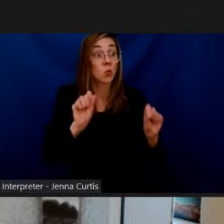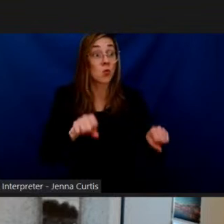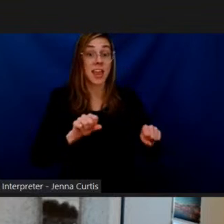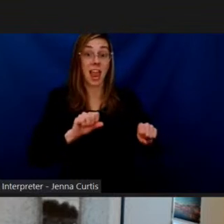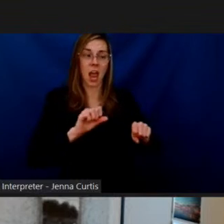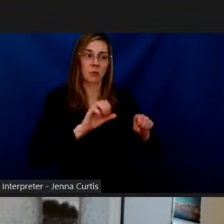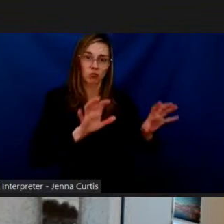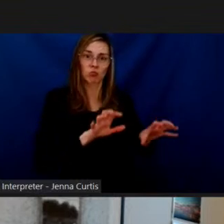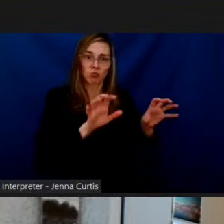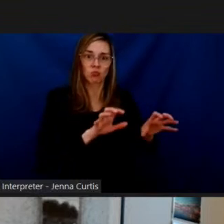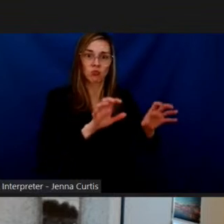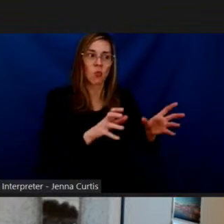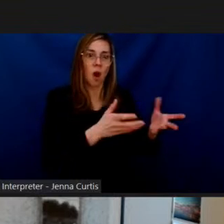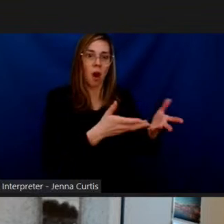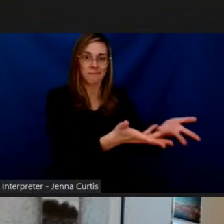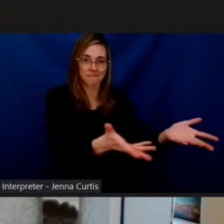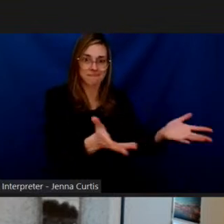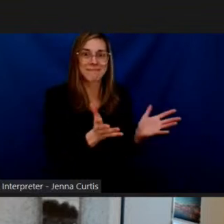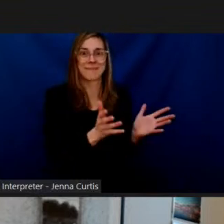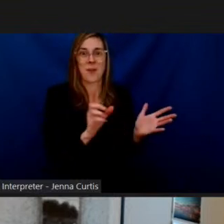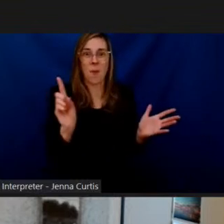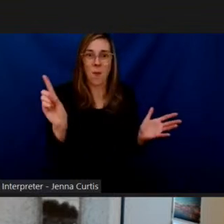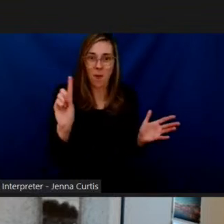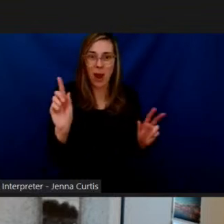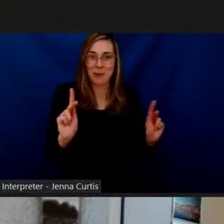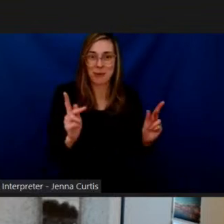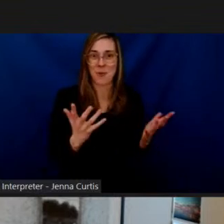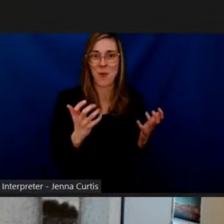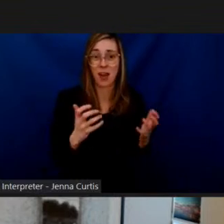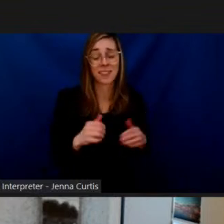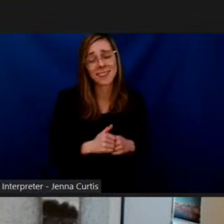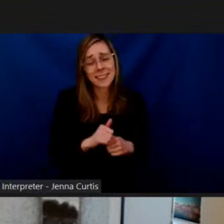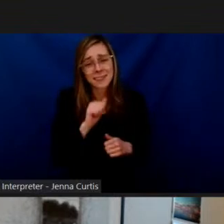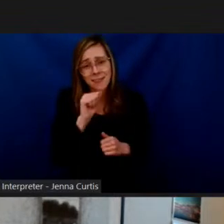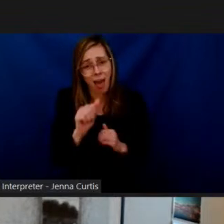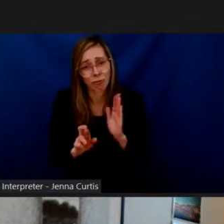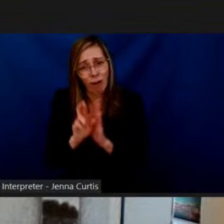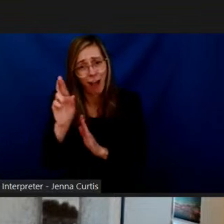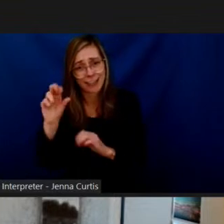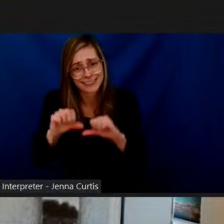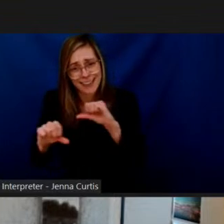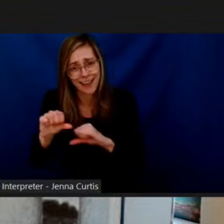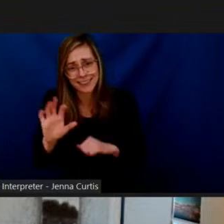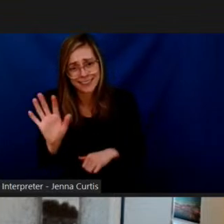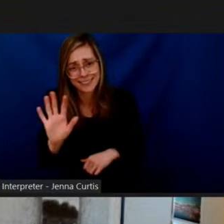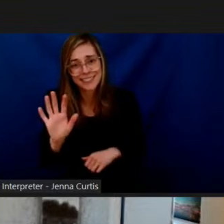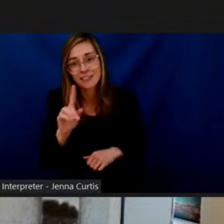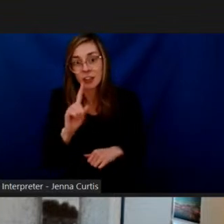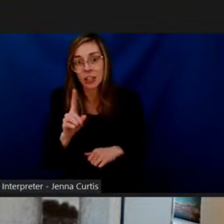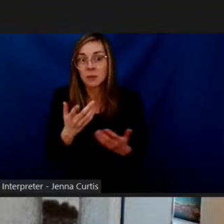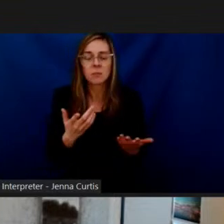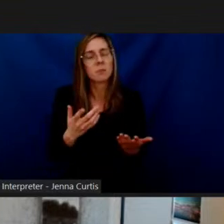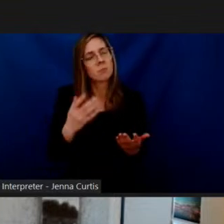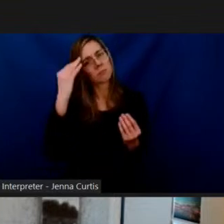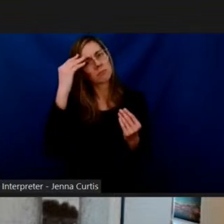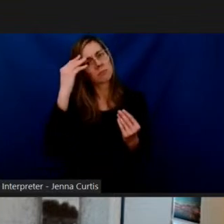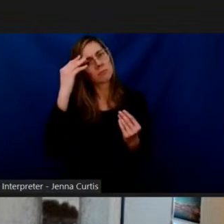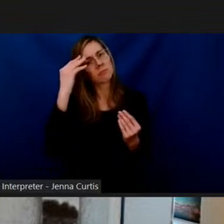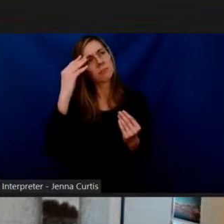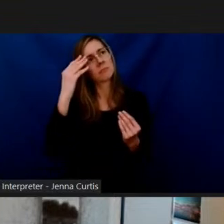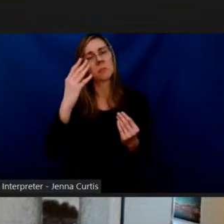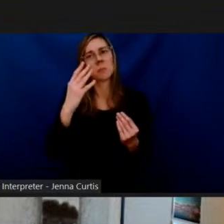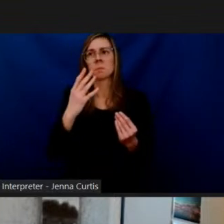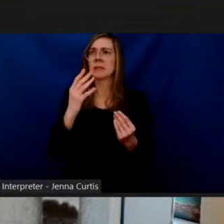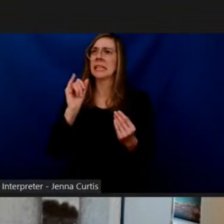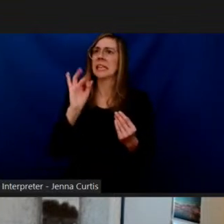and over. And it's really not rocket science. It's really saying, what would I want for myself? What would I want for my loved ones